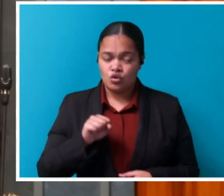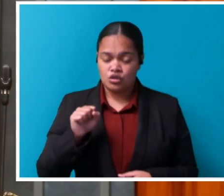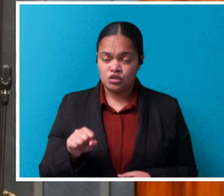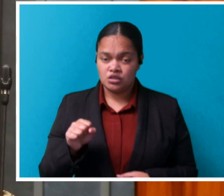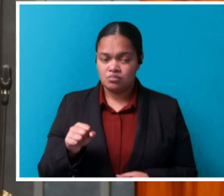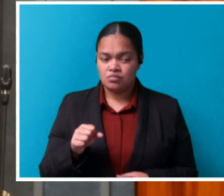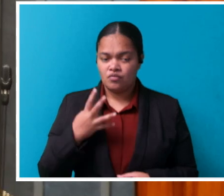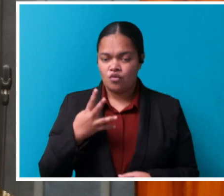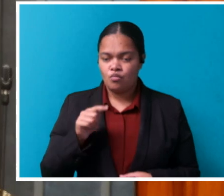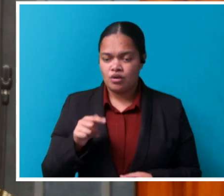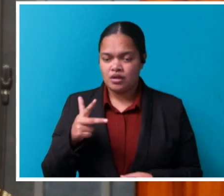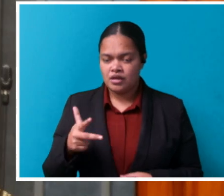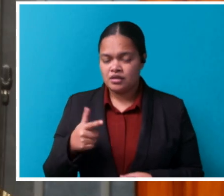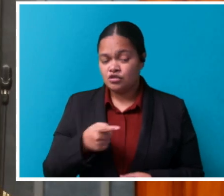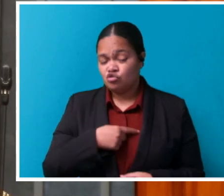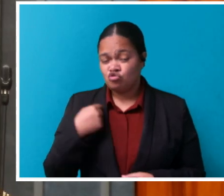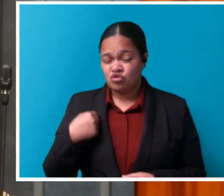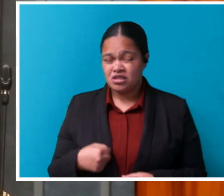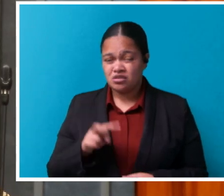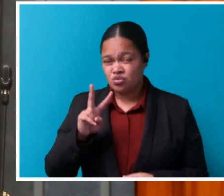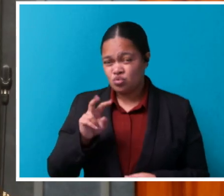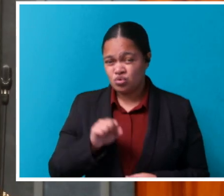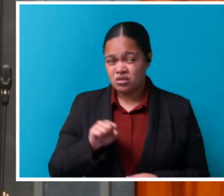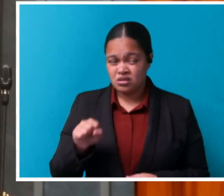0.85%, Chinese, 2 scholarships, or